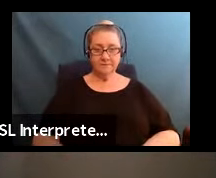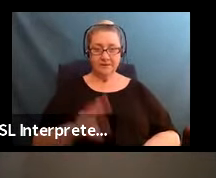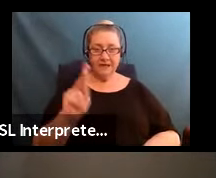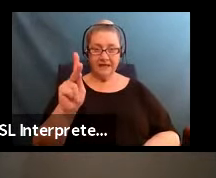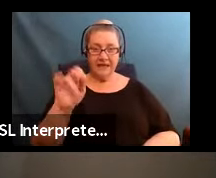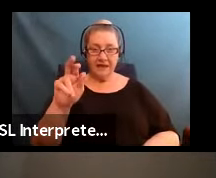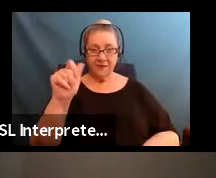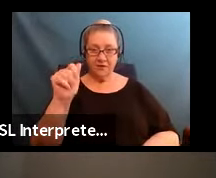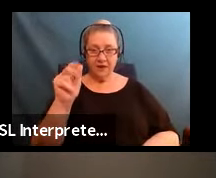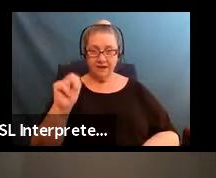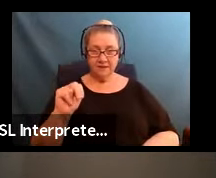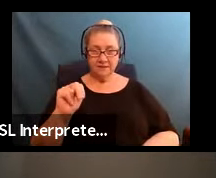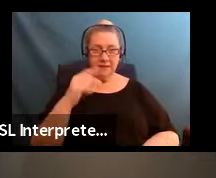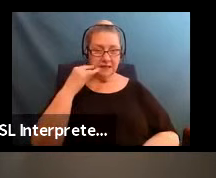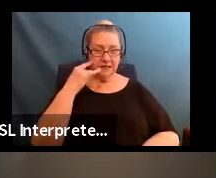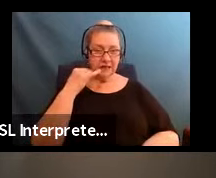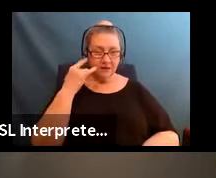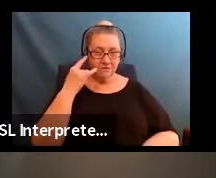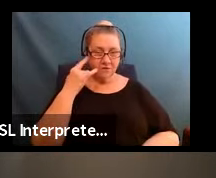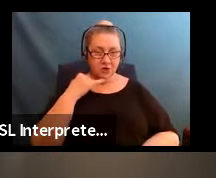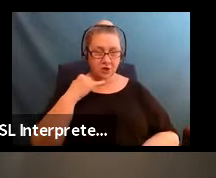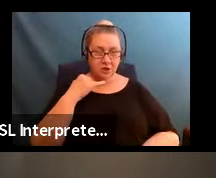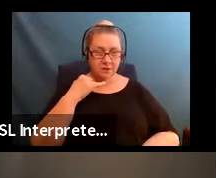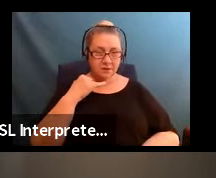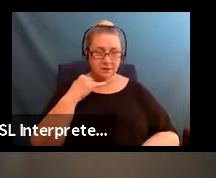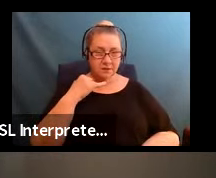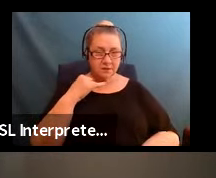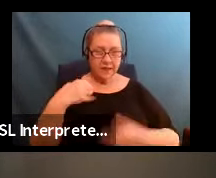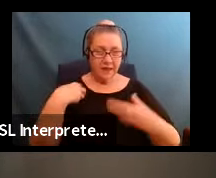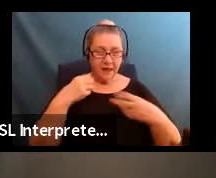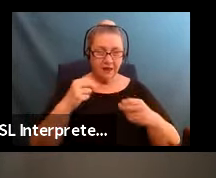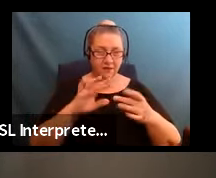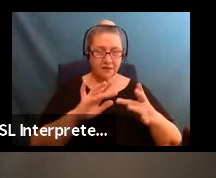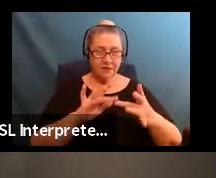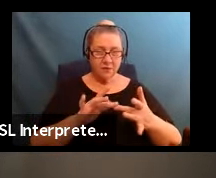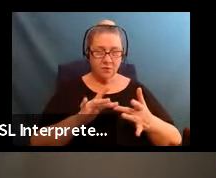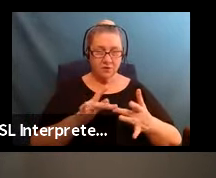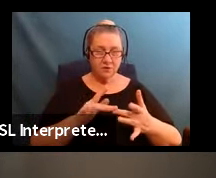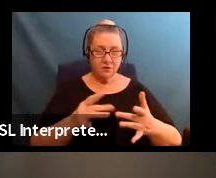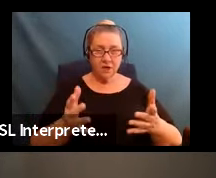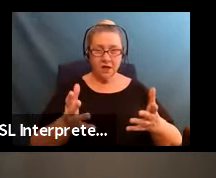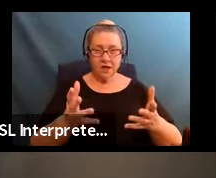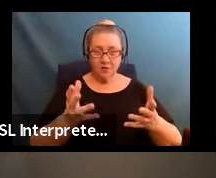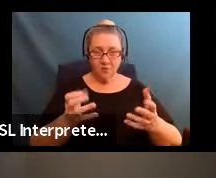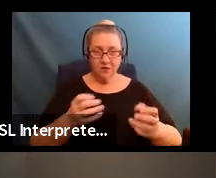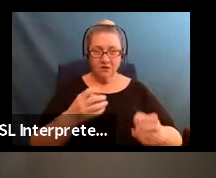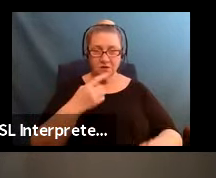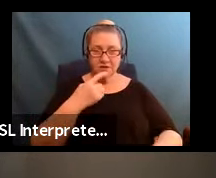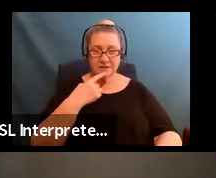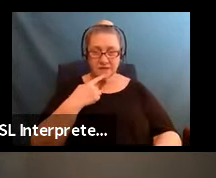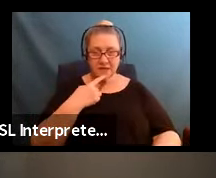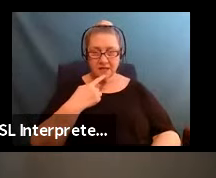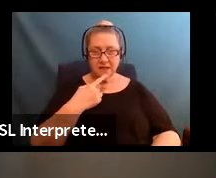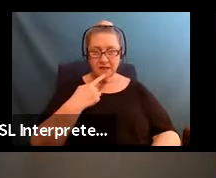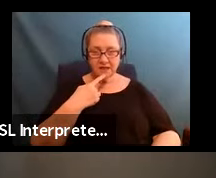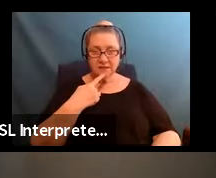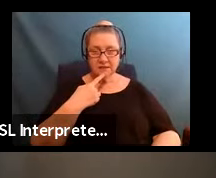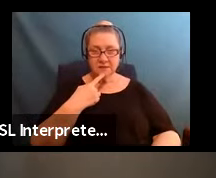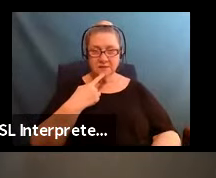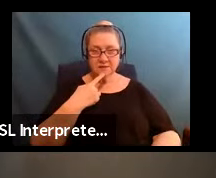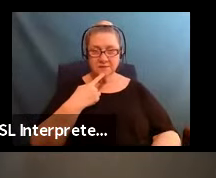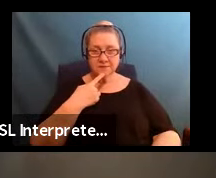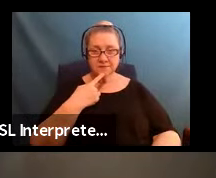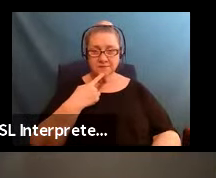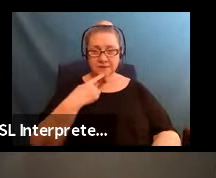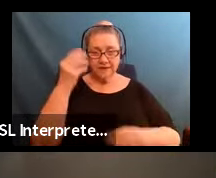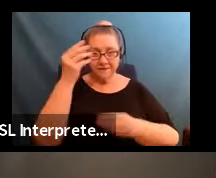Savage with the California Pan-Ethnic Health Network. And I wanted to first say, I know this is a little bit outside of the TPA, but just to say the